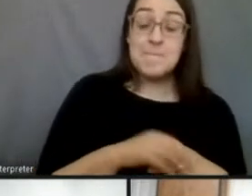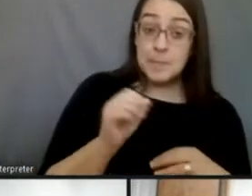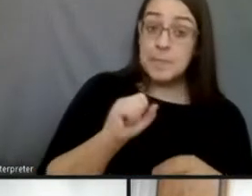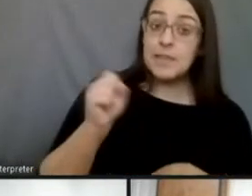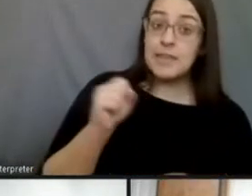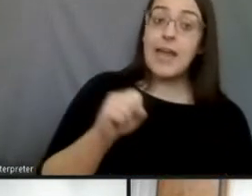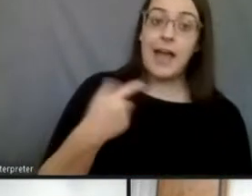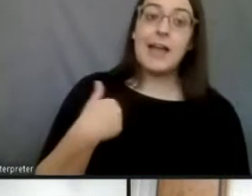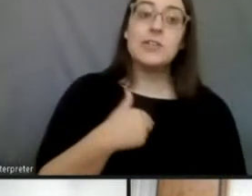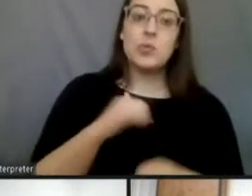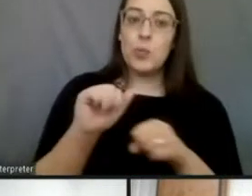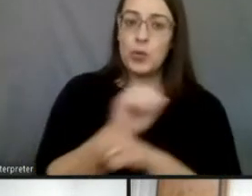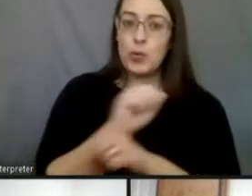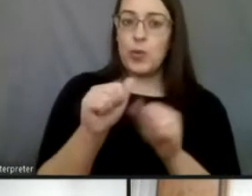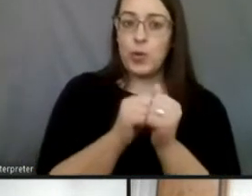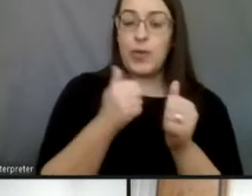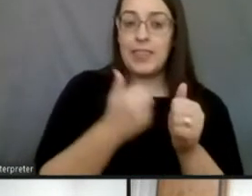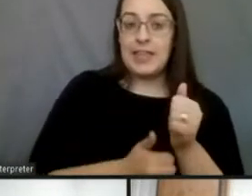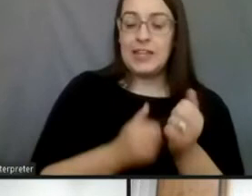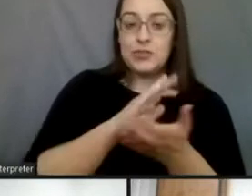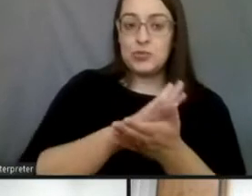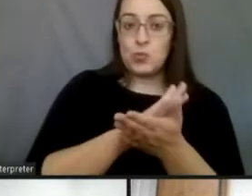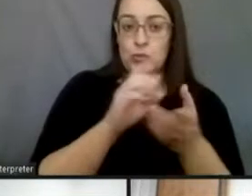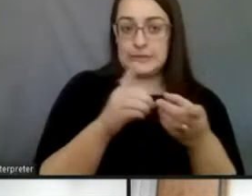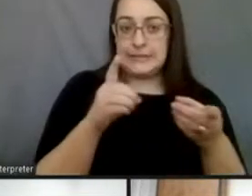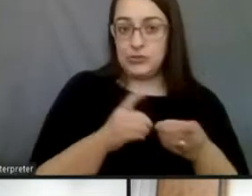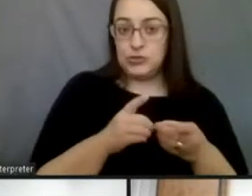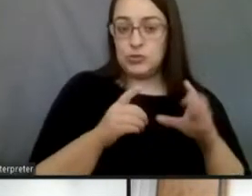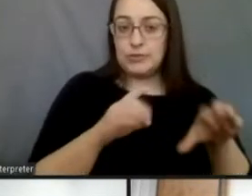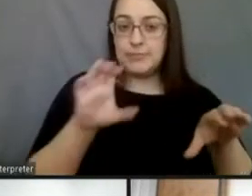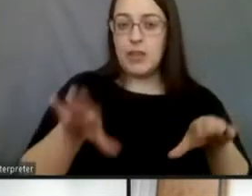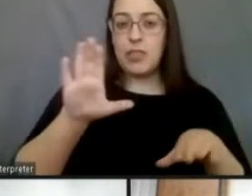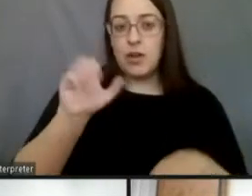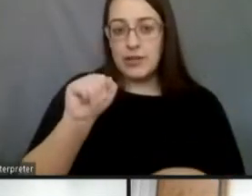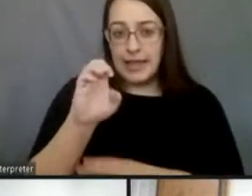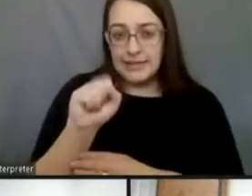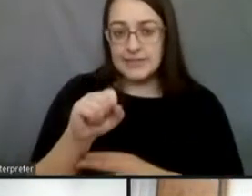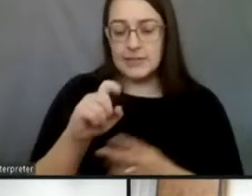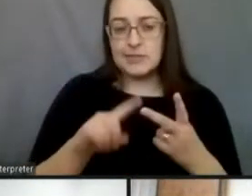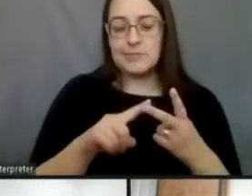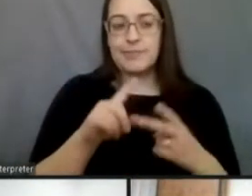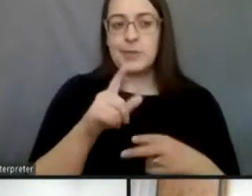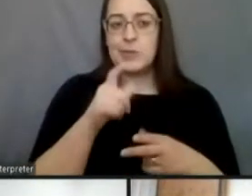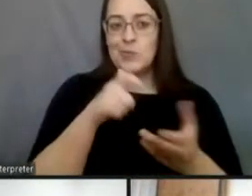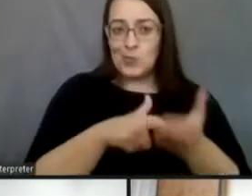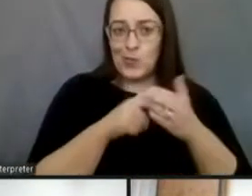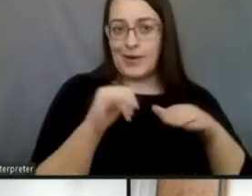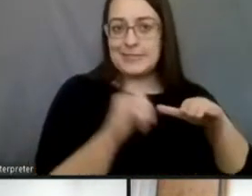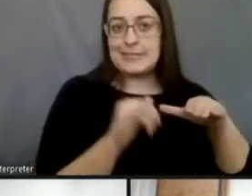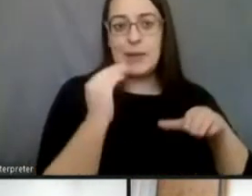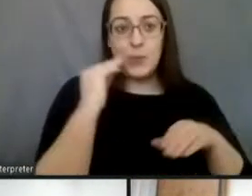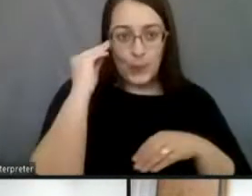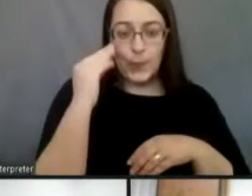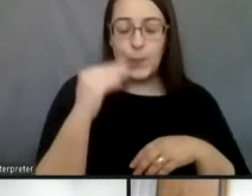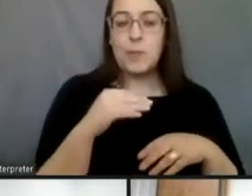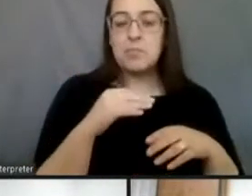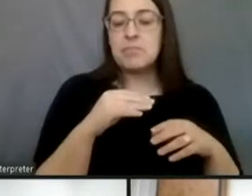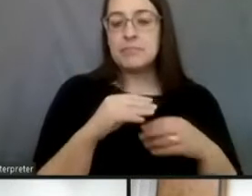Yeah, so we're working with each of the school districts on their cases and quarantines. I think it's important to note that